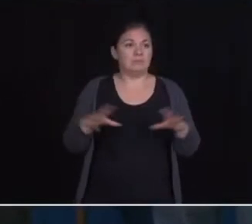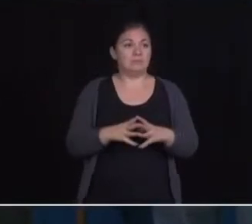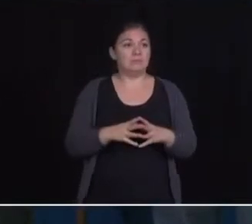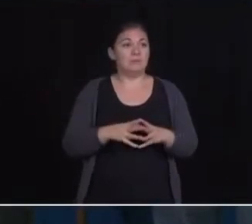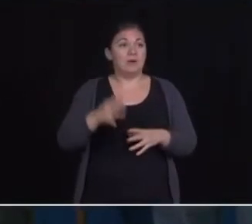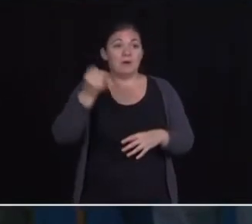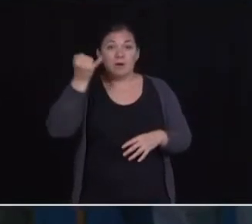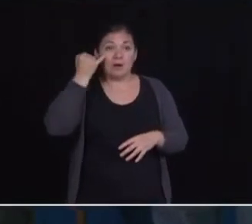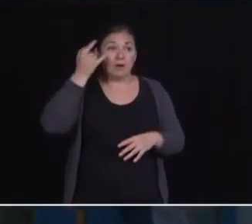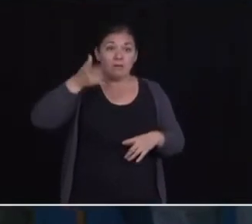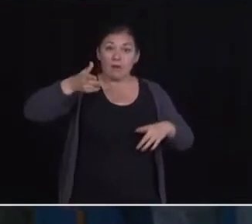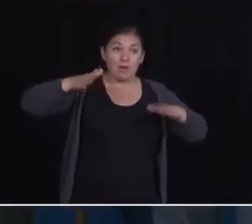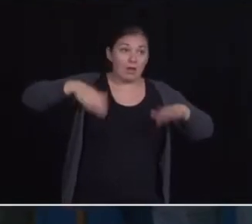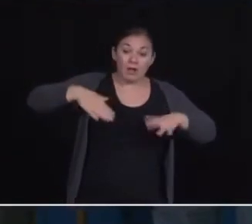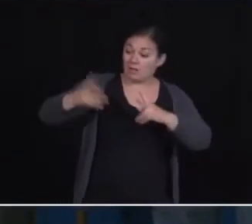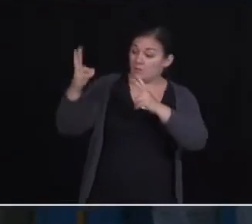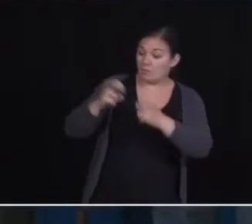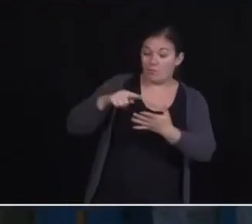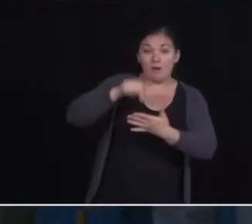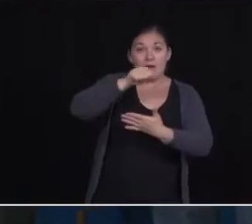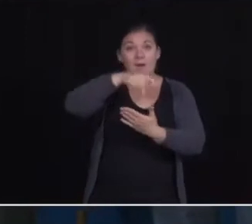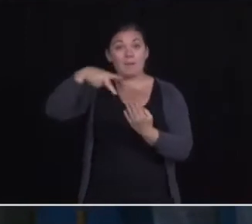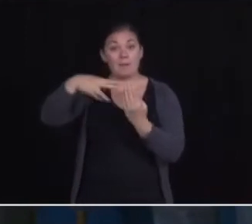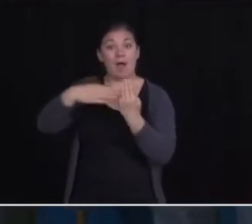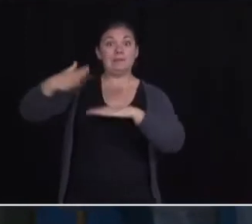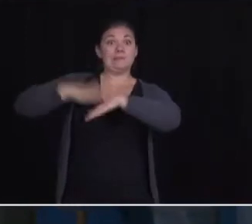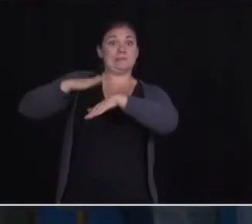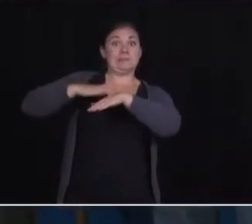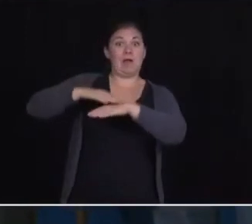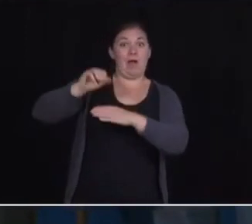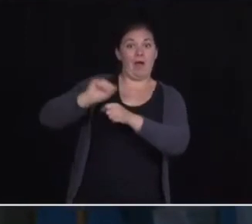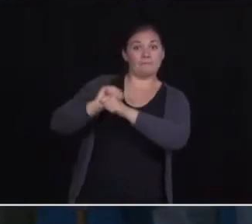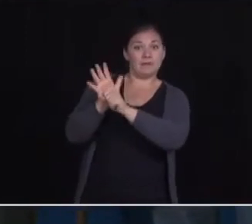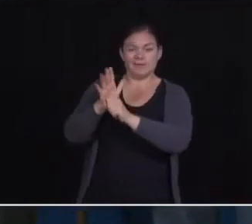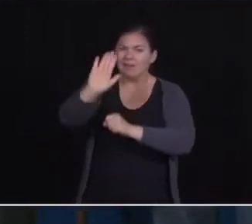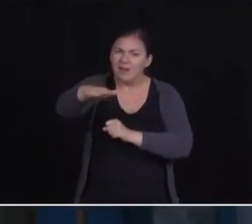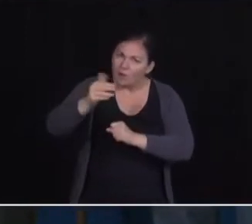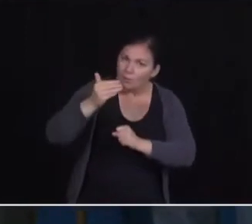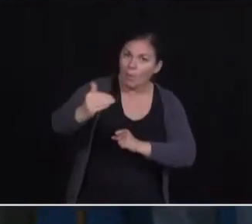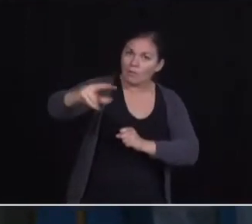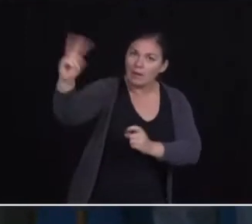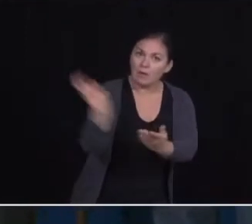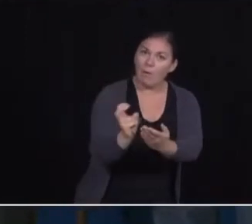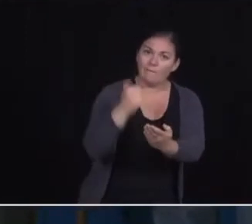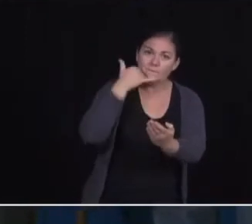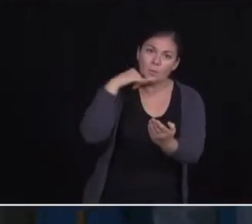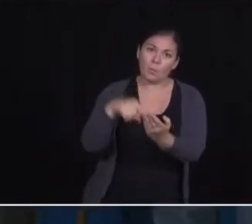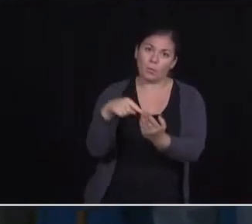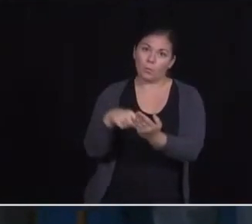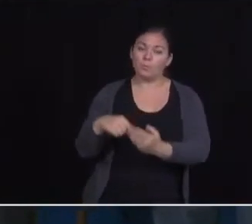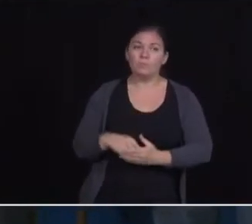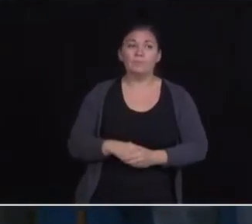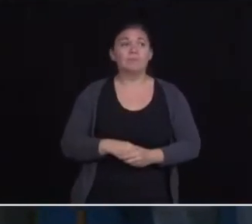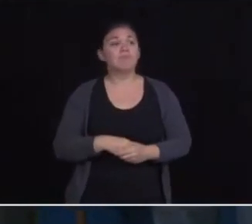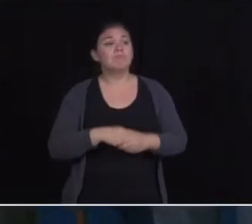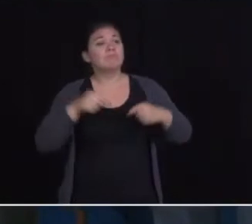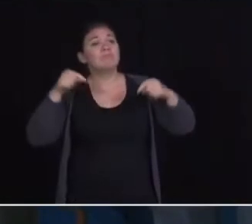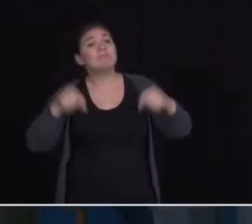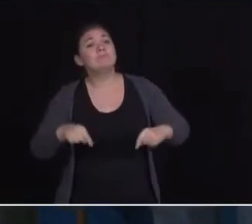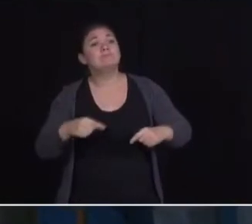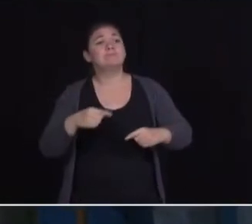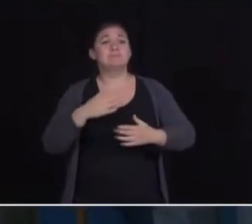already. We know this is no small sacrifice, particularly as we are entering the Thanksgiving long